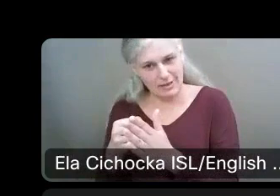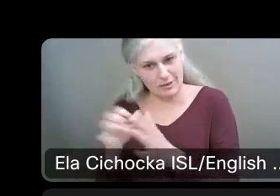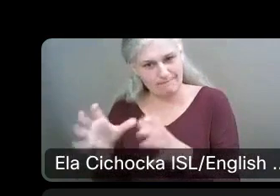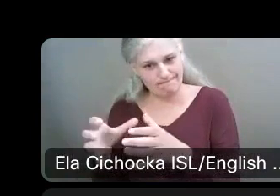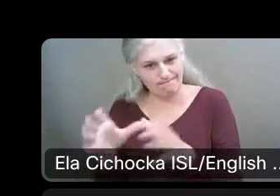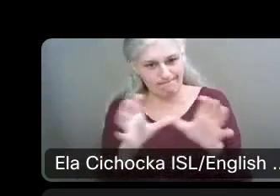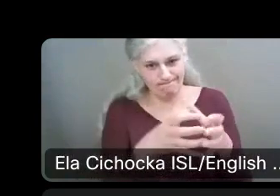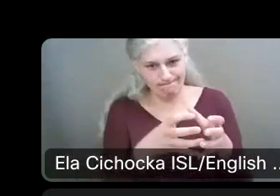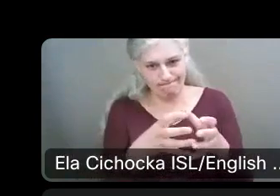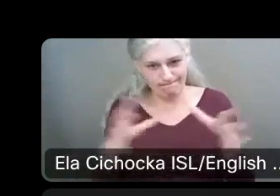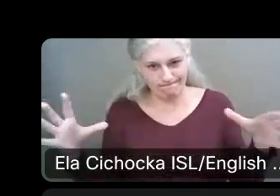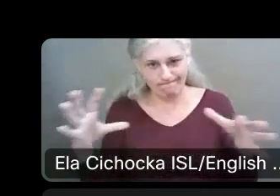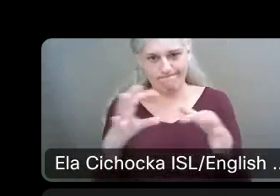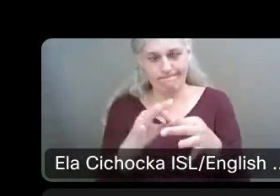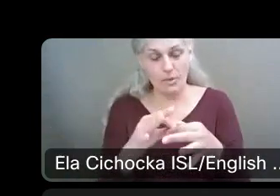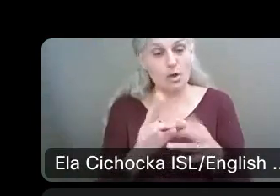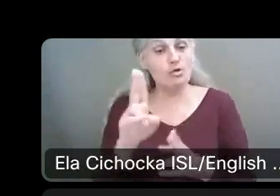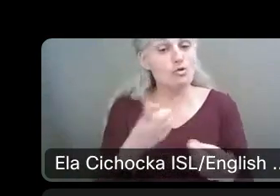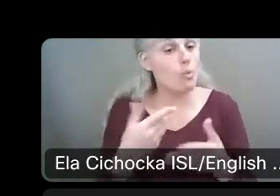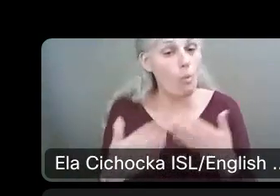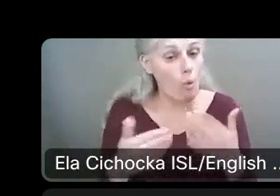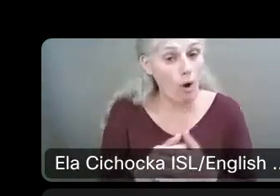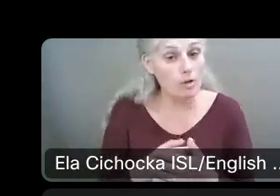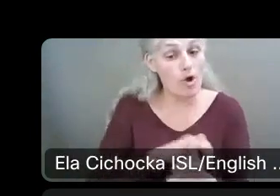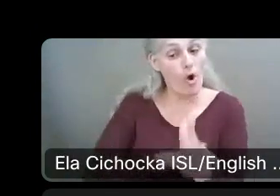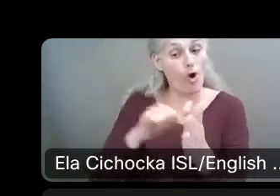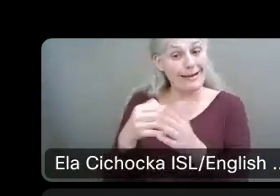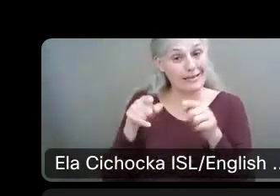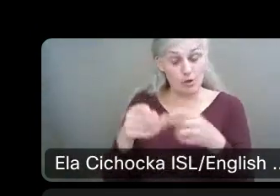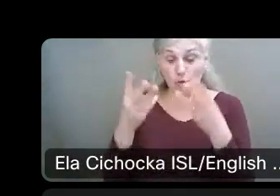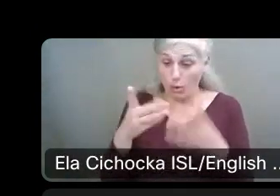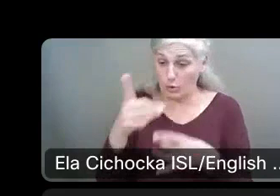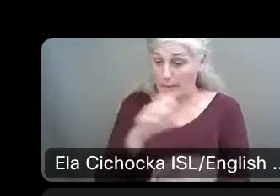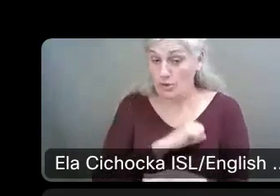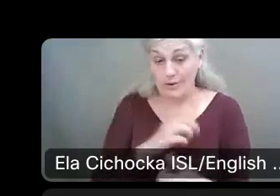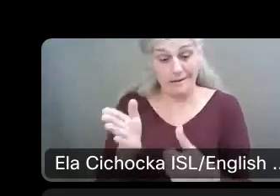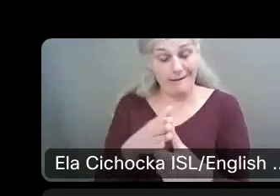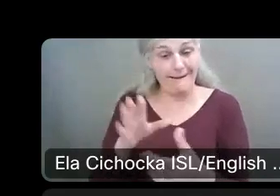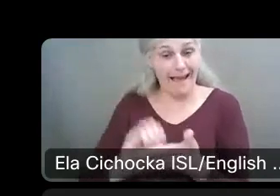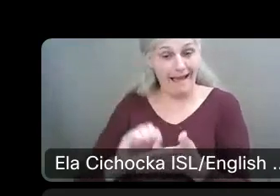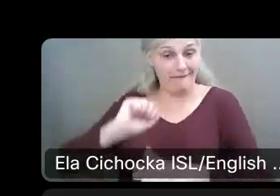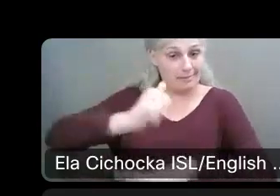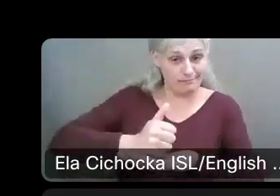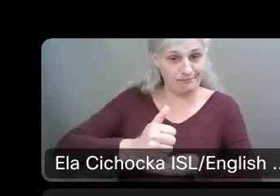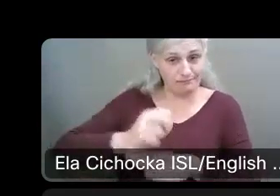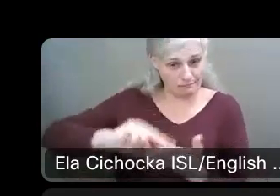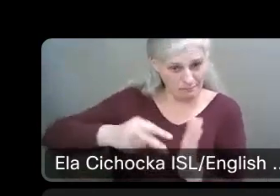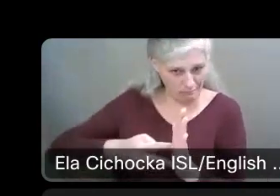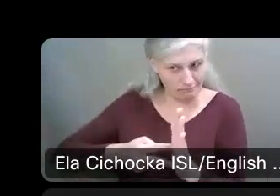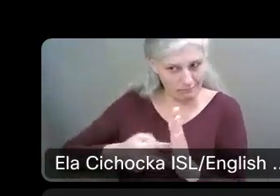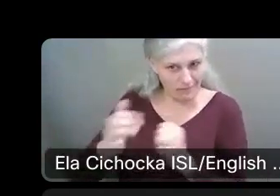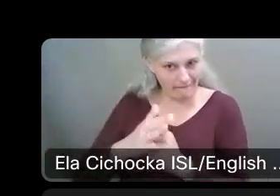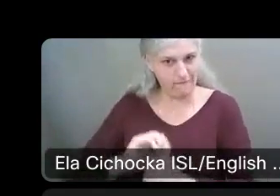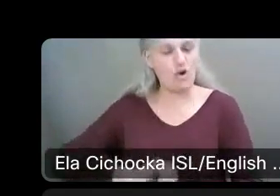what should we do? As an organization, you want to make sure, first of all, that you have mechanisms in place for psychological